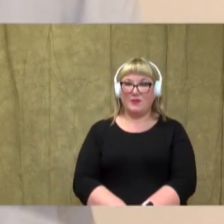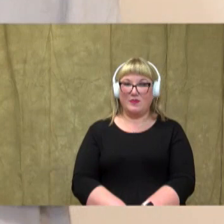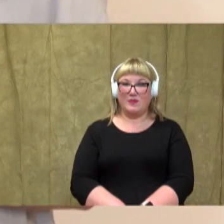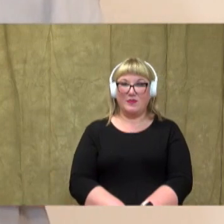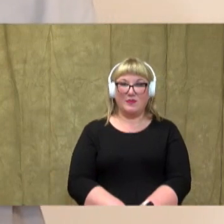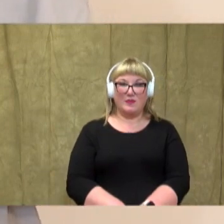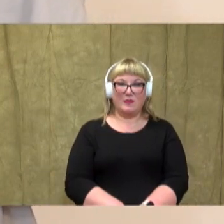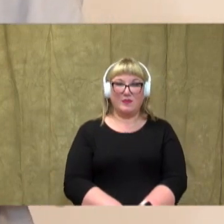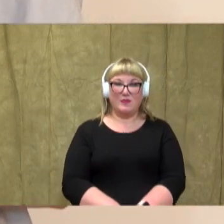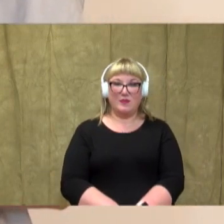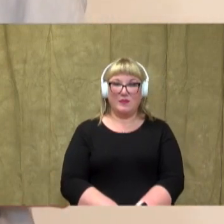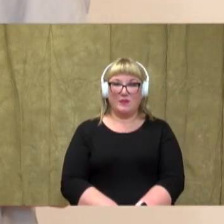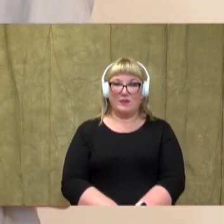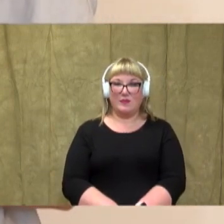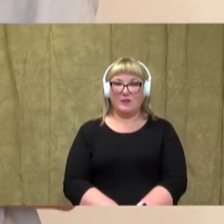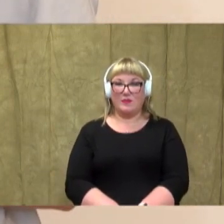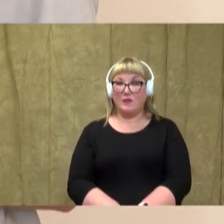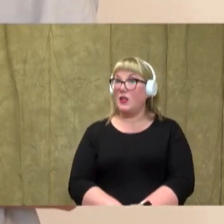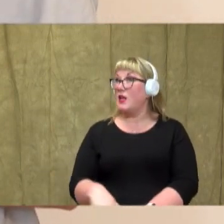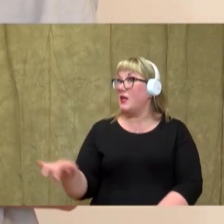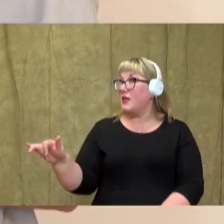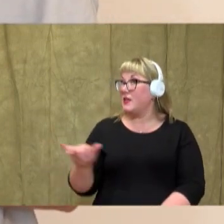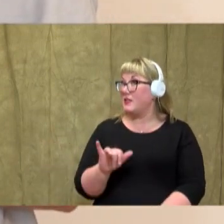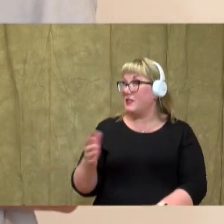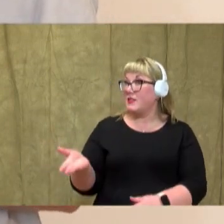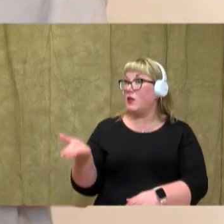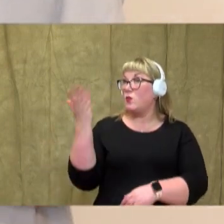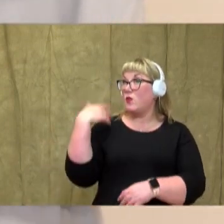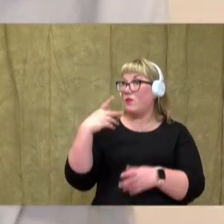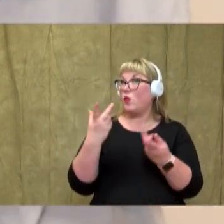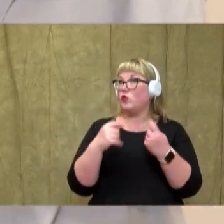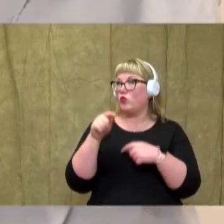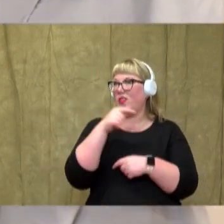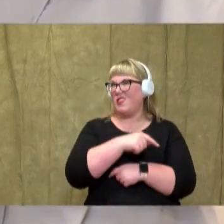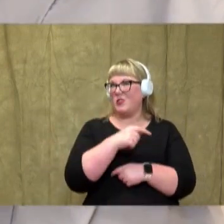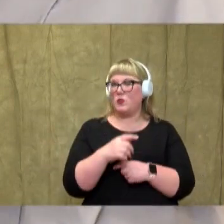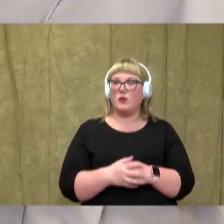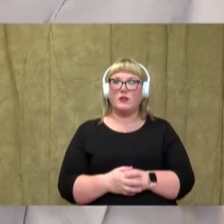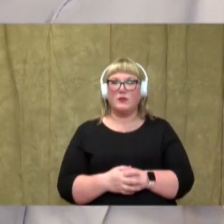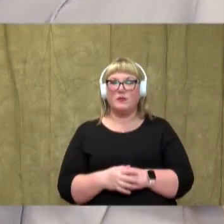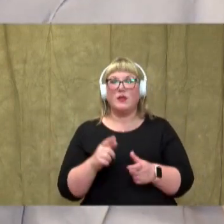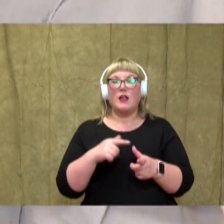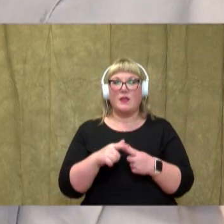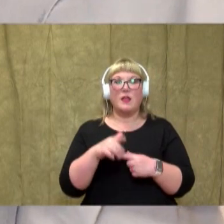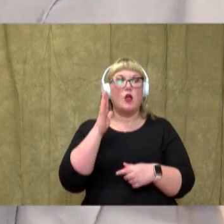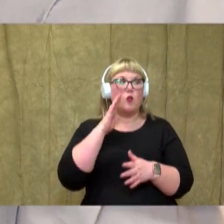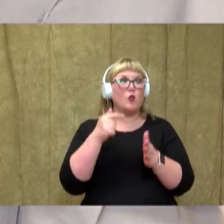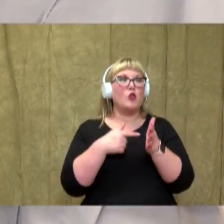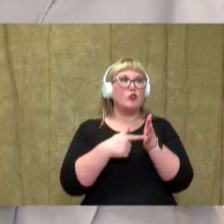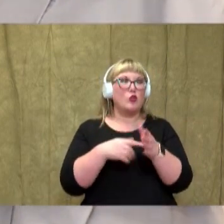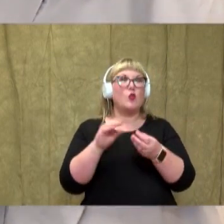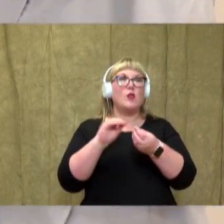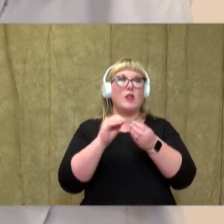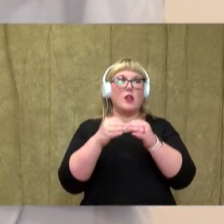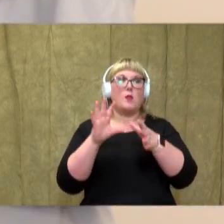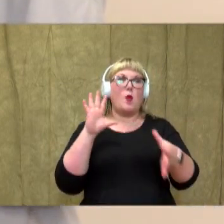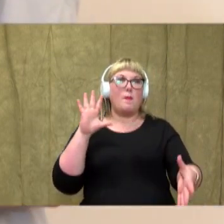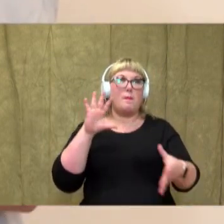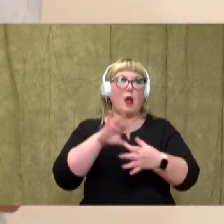Let's try this one. We're going to do the same strategy we used up here, and then I'm going to show you the number bond strategy.